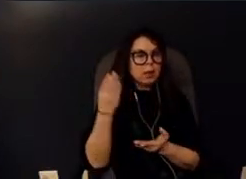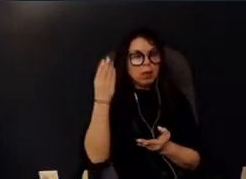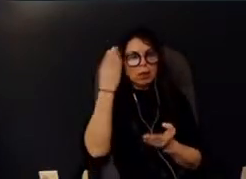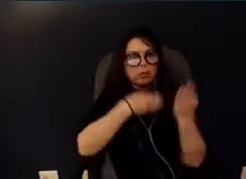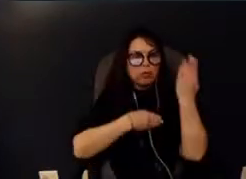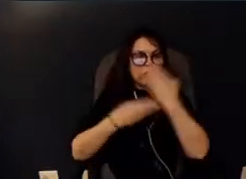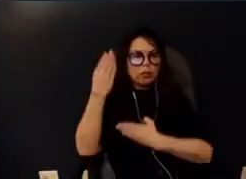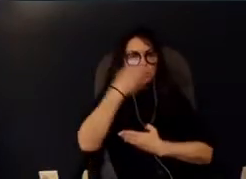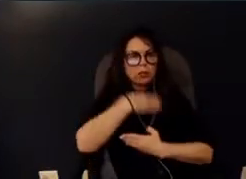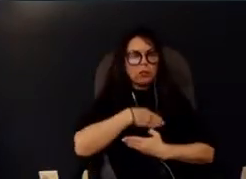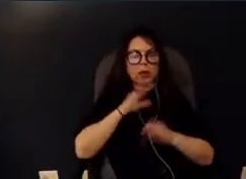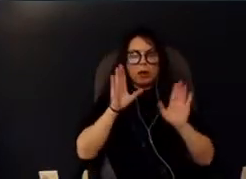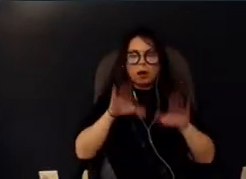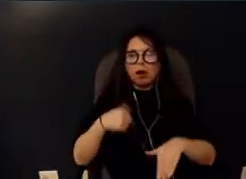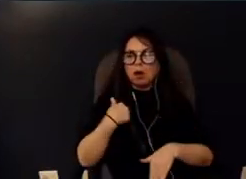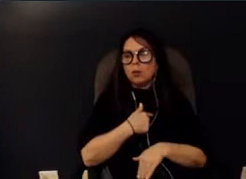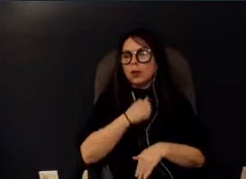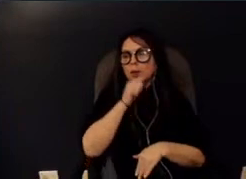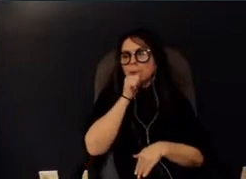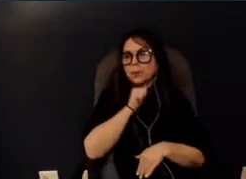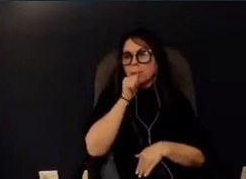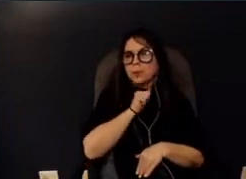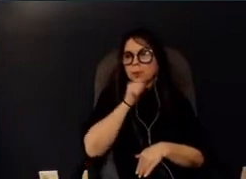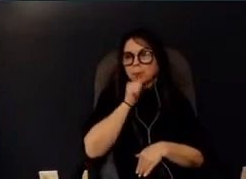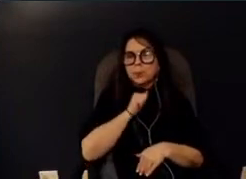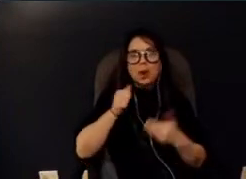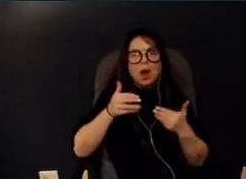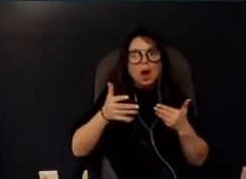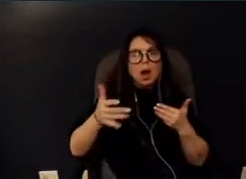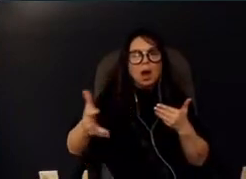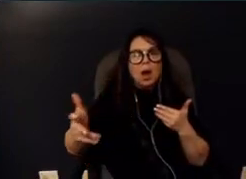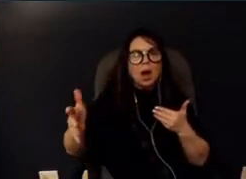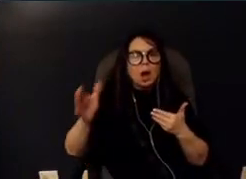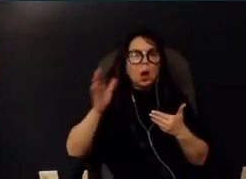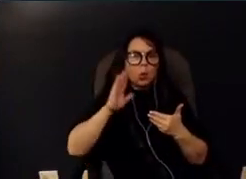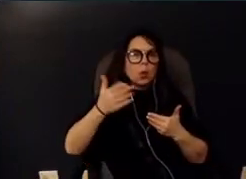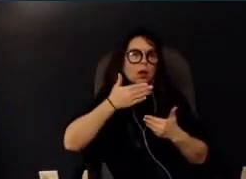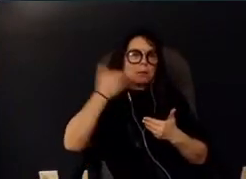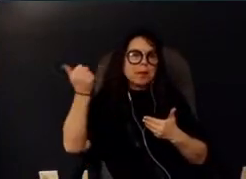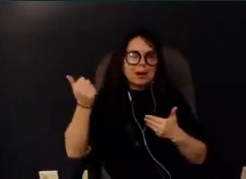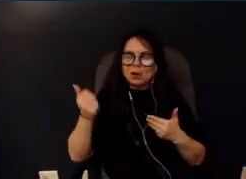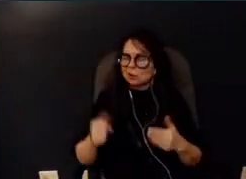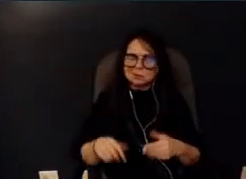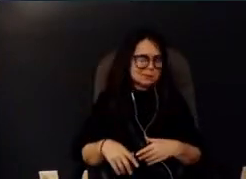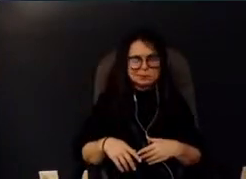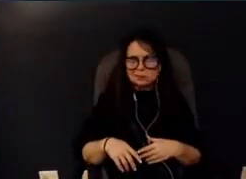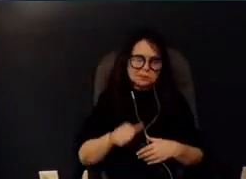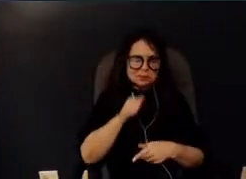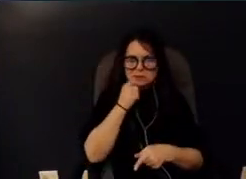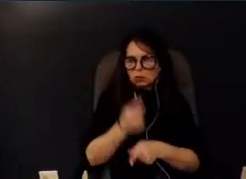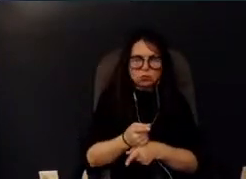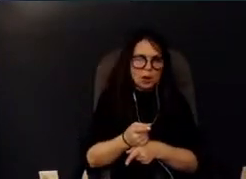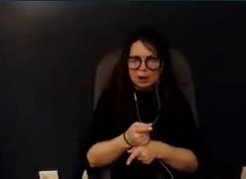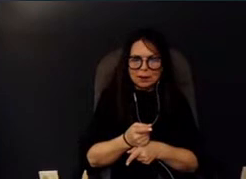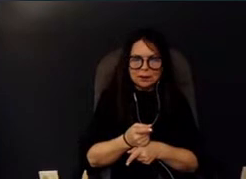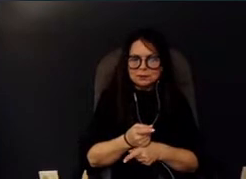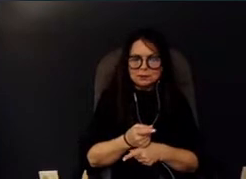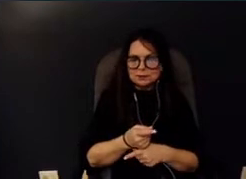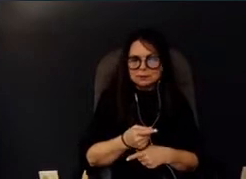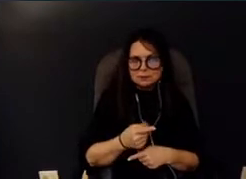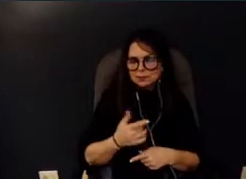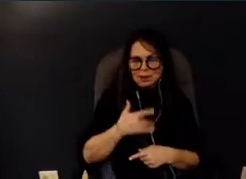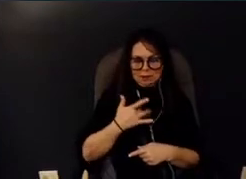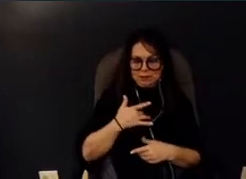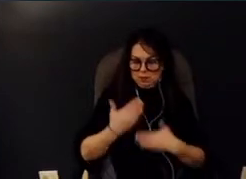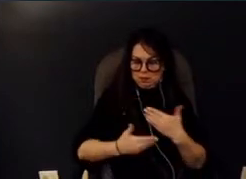a better world tomorrow. I don't think that's right. And I don't think that's how we should do this. And I'm not willing to do it,